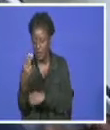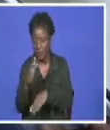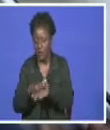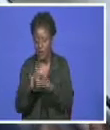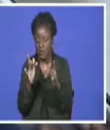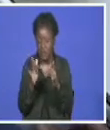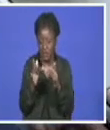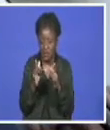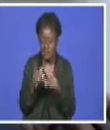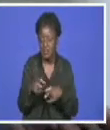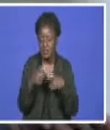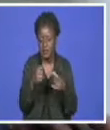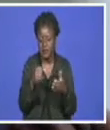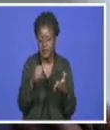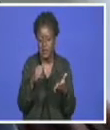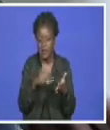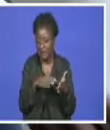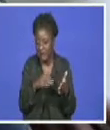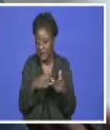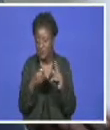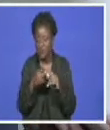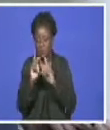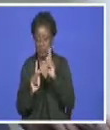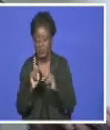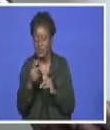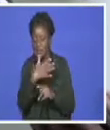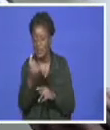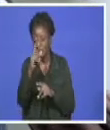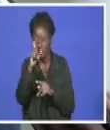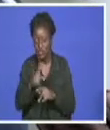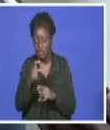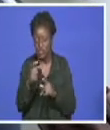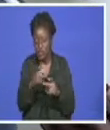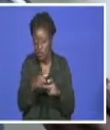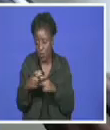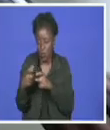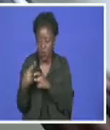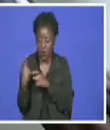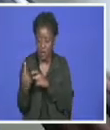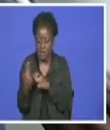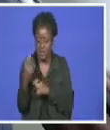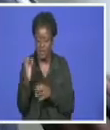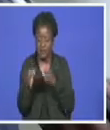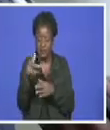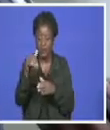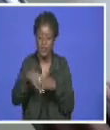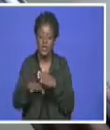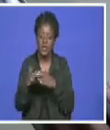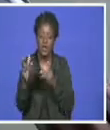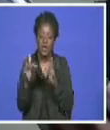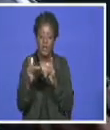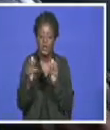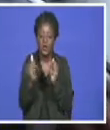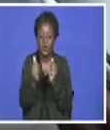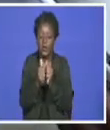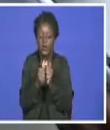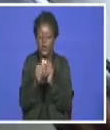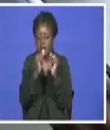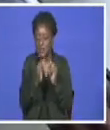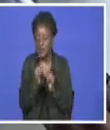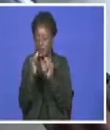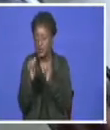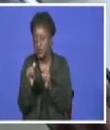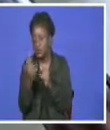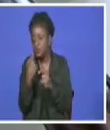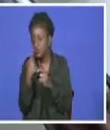giving the advice to persons that they should quarantine if they've been in contact with an individual. We're testing